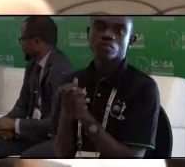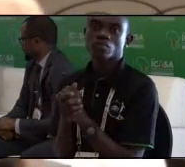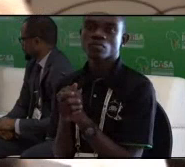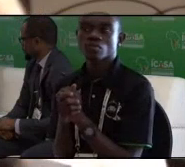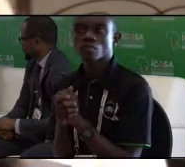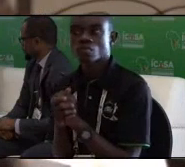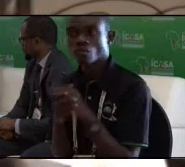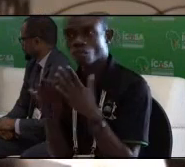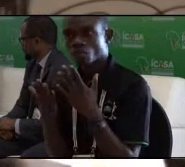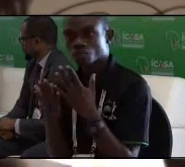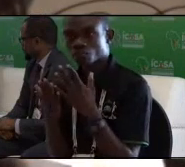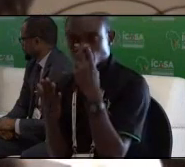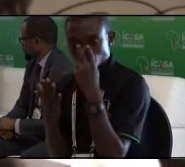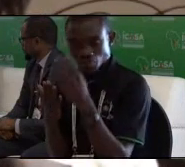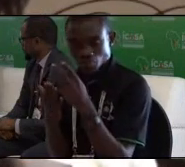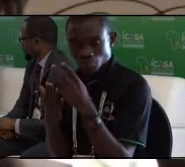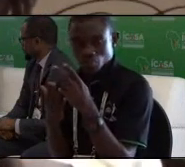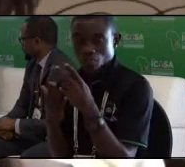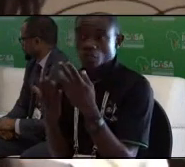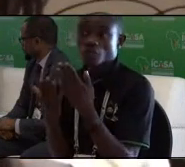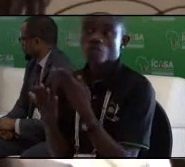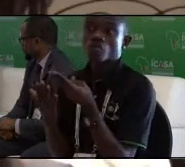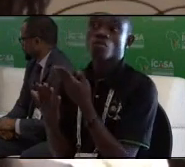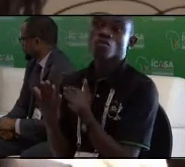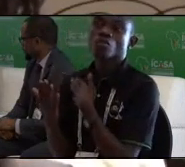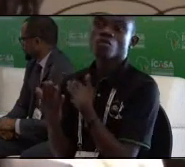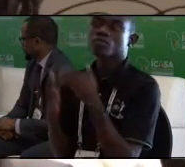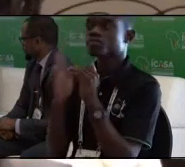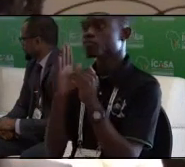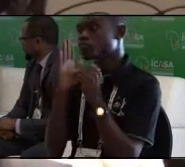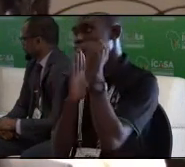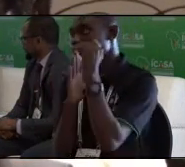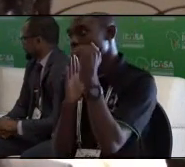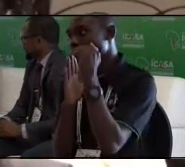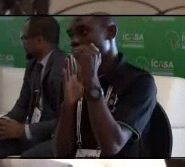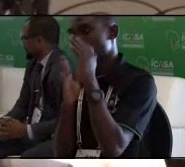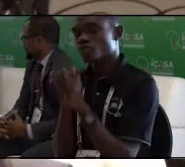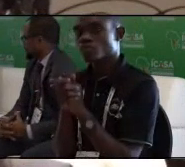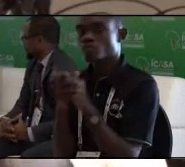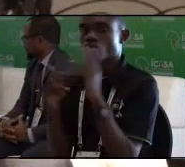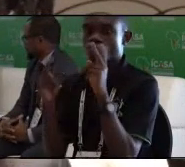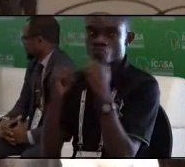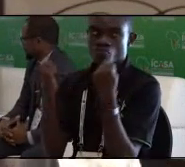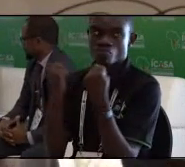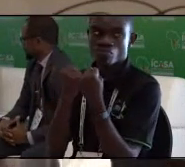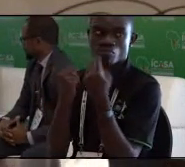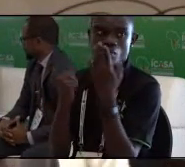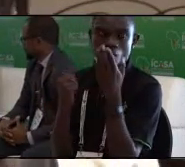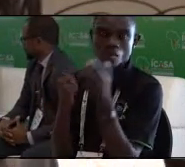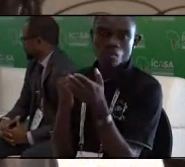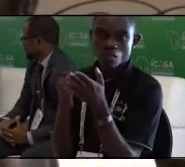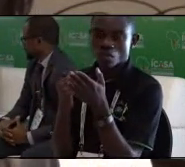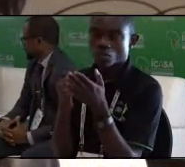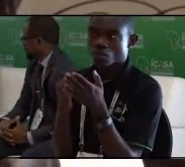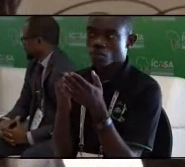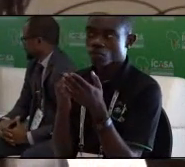So what we've seen actually is that the demand is overwhelming. So currently what the national medical stores and